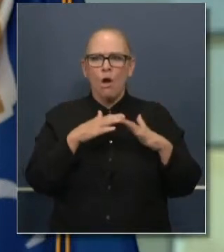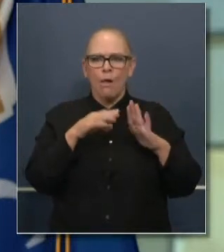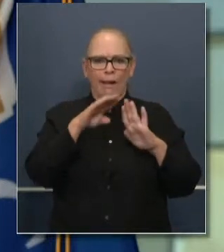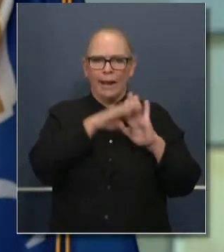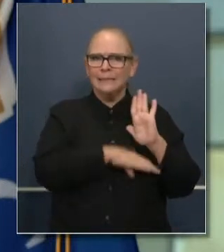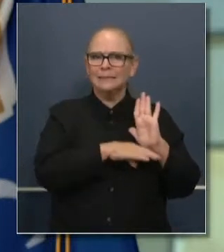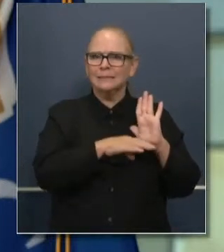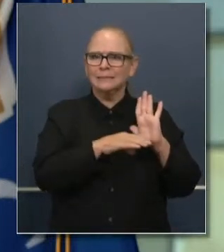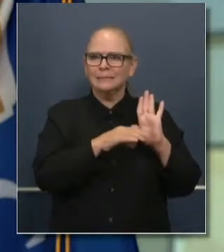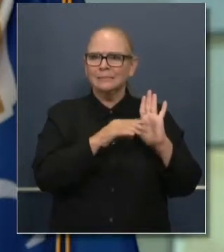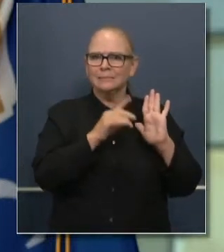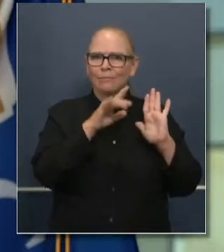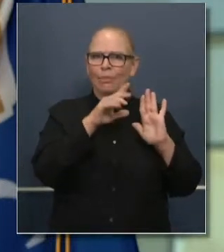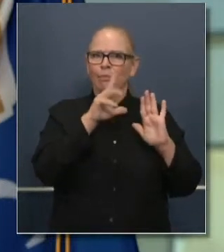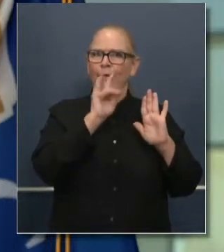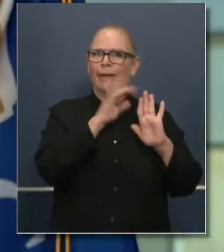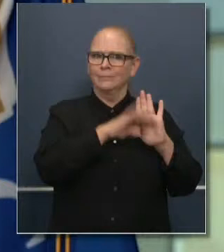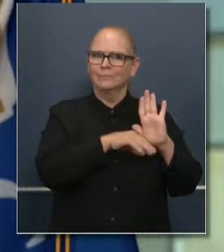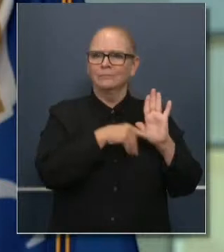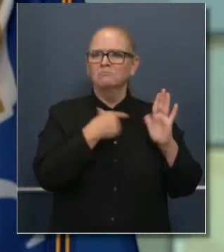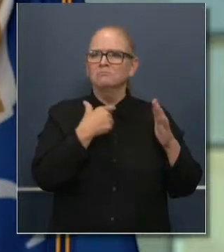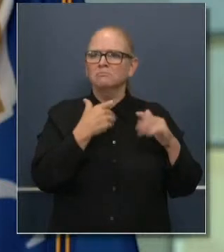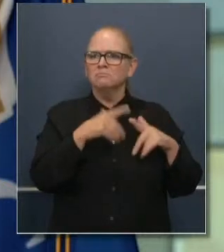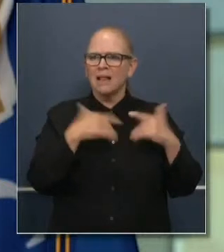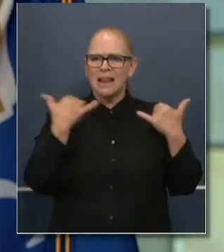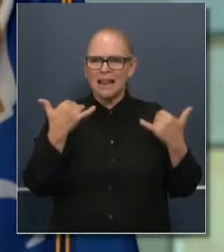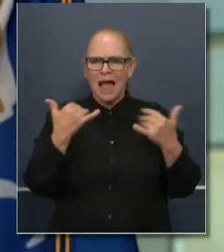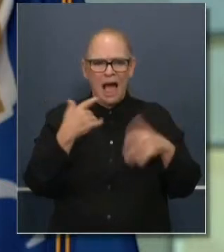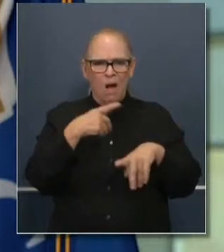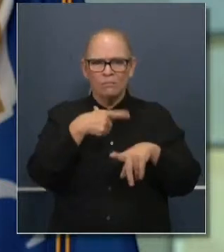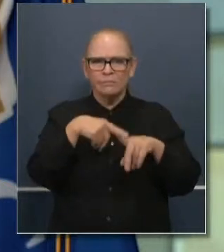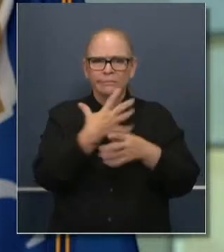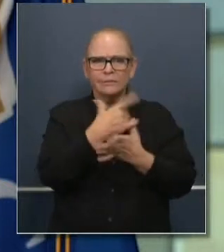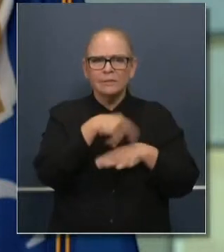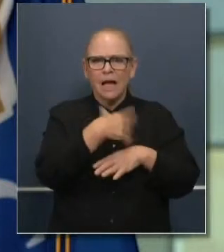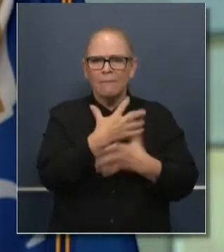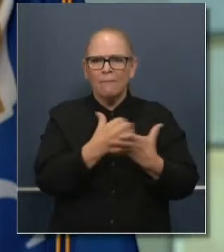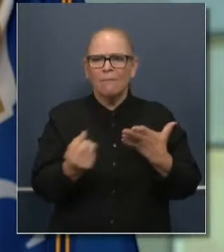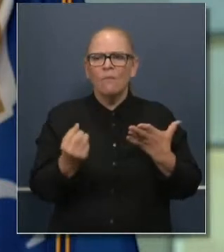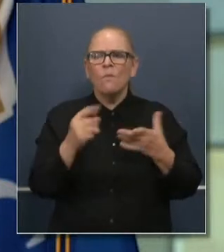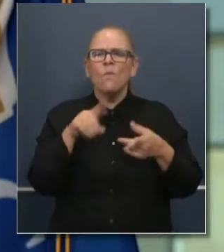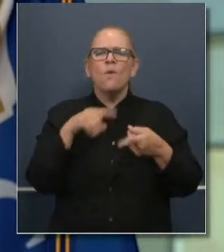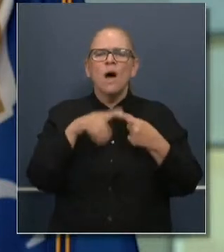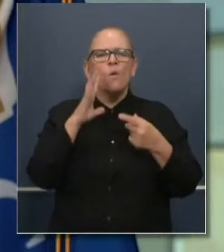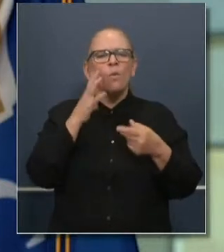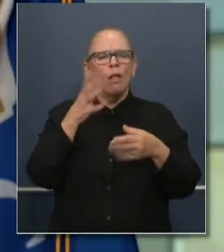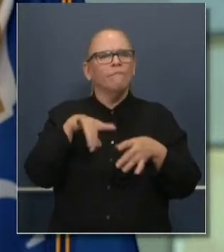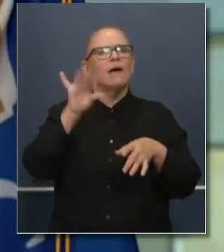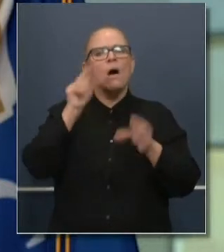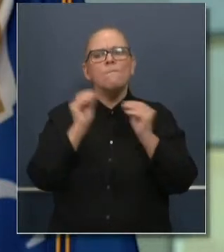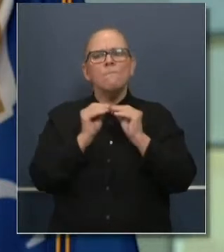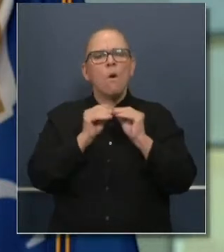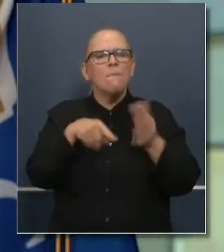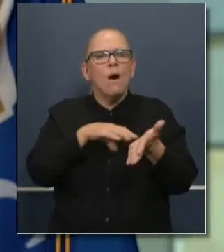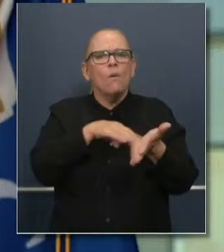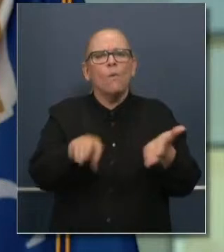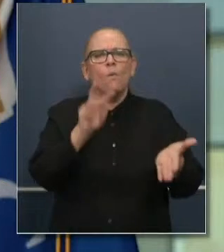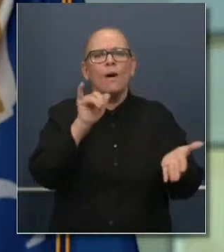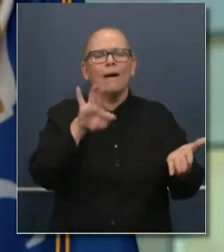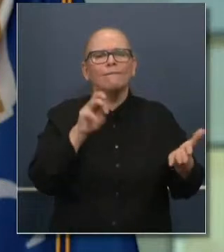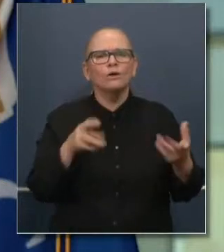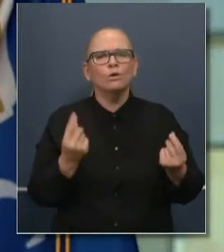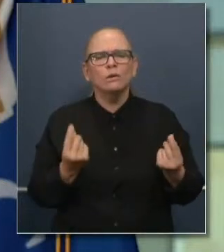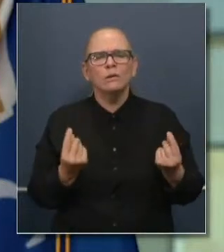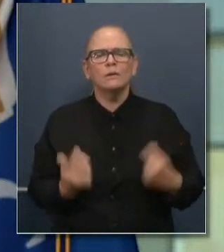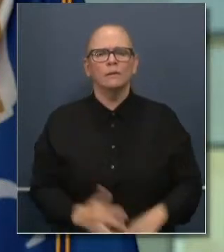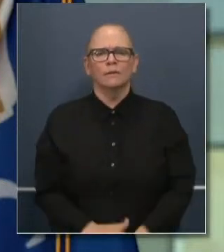time is running out. So when will the details of this waiver process be revealed? This afternoon. And we've been working very